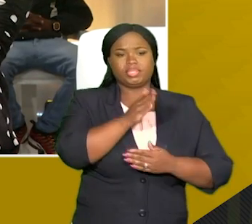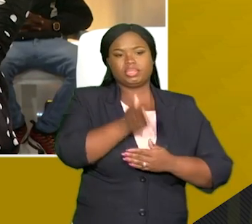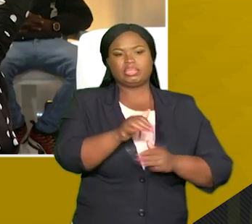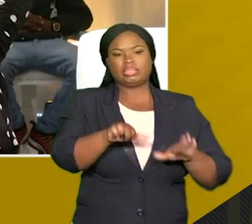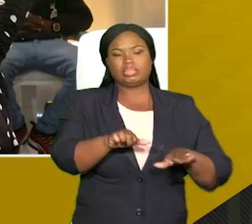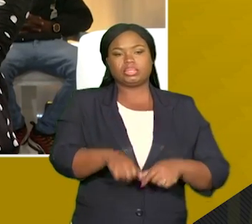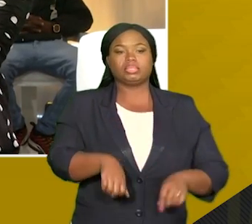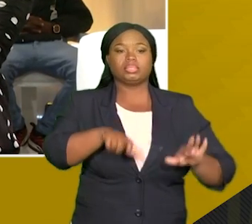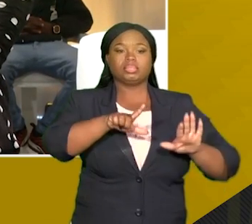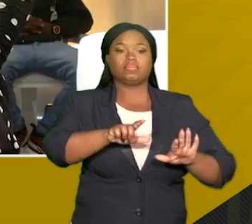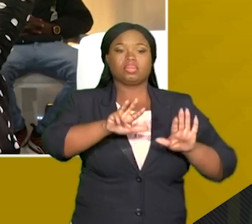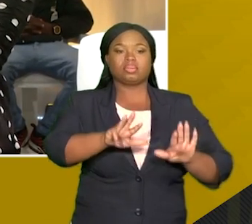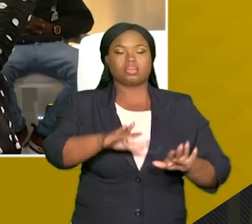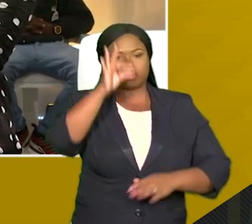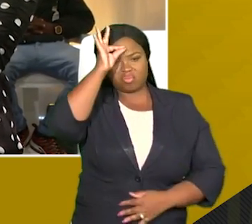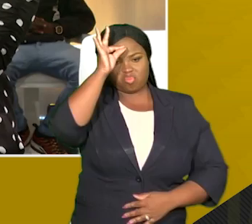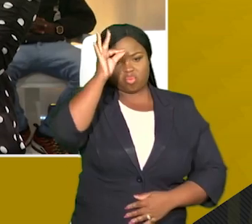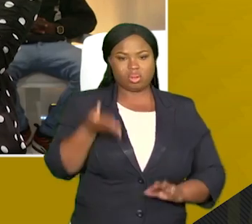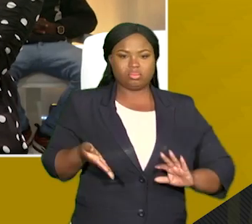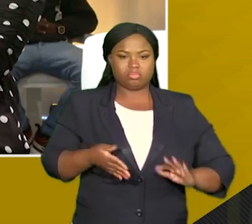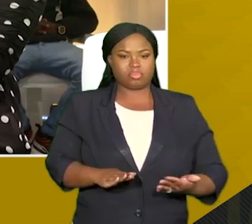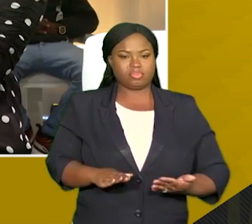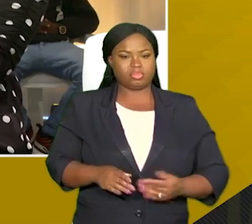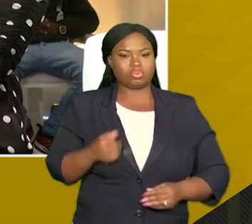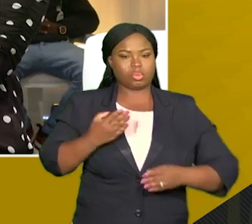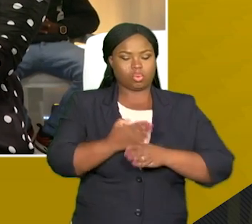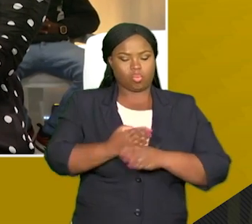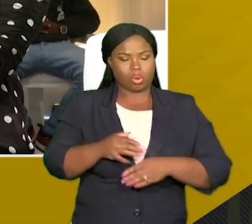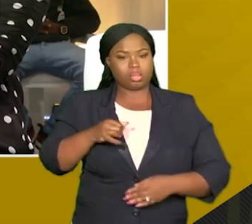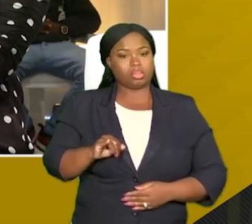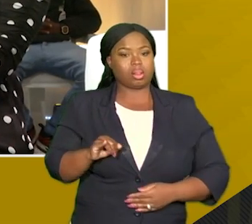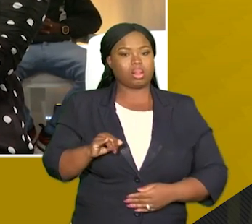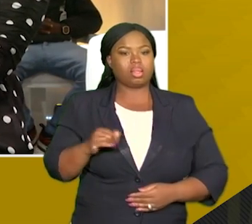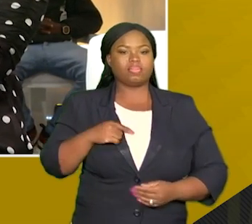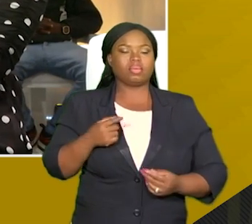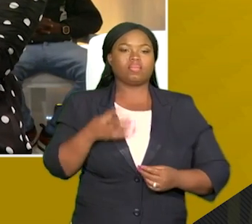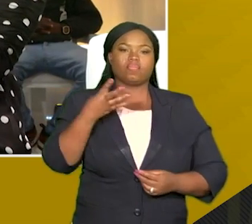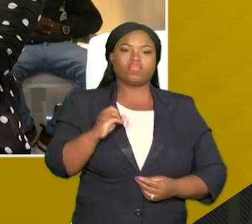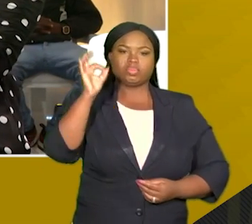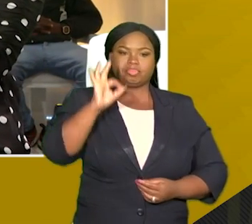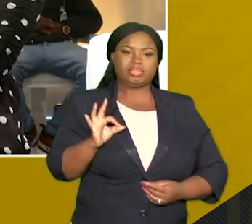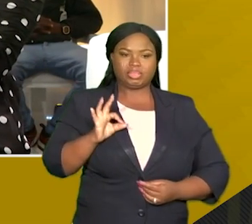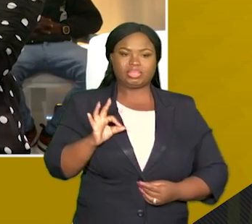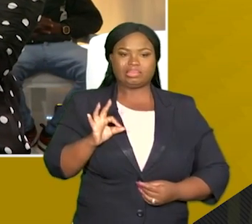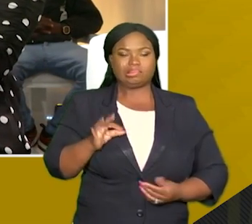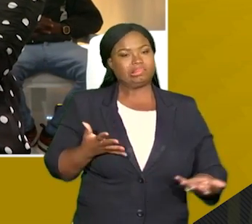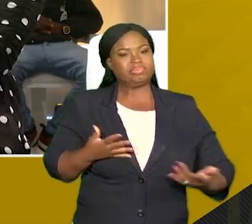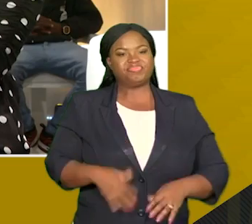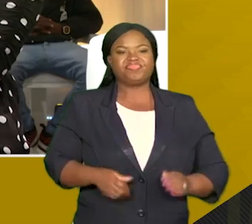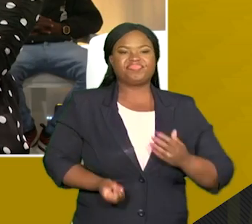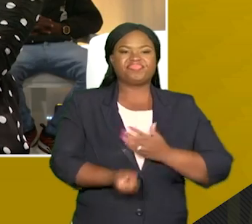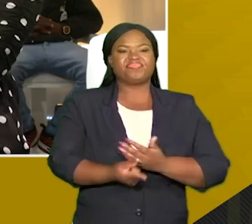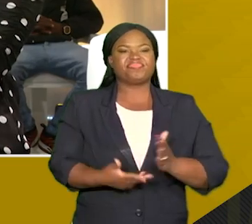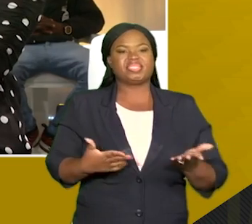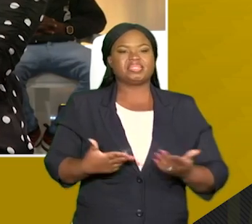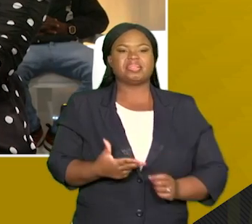au 79 adula m sabe ni on duty and gulo 79 u 40% wakona bula wanje ngati